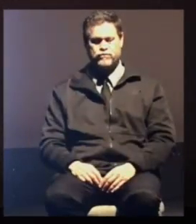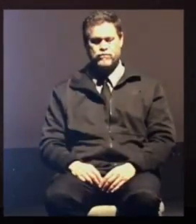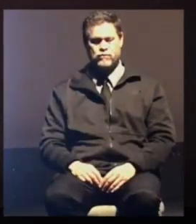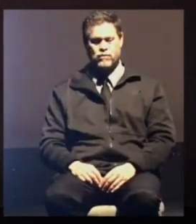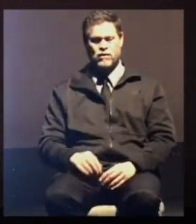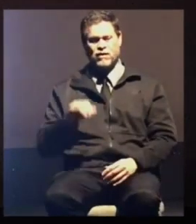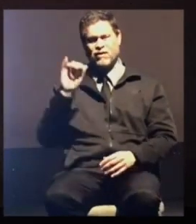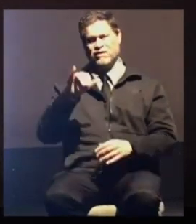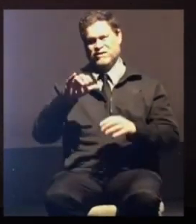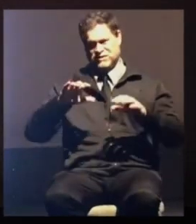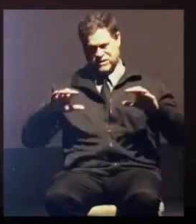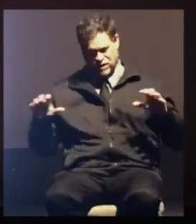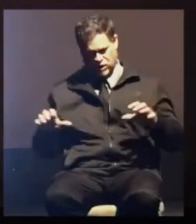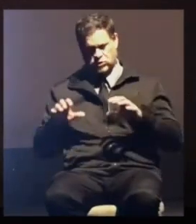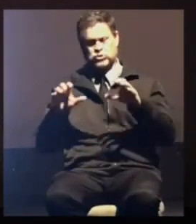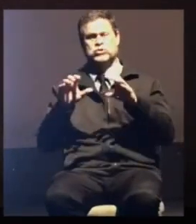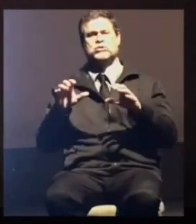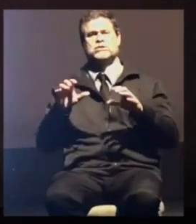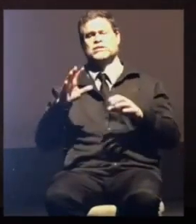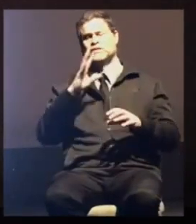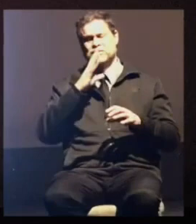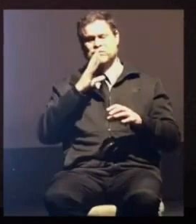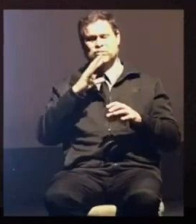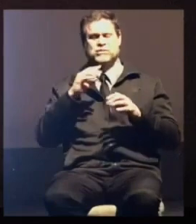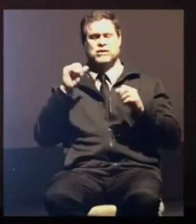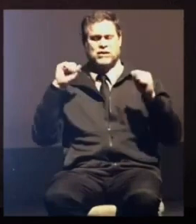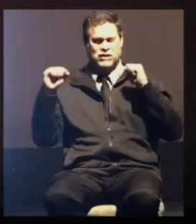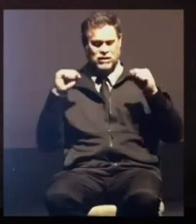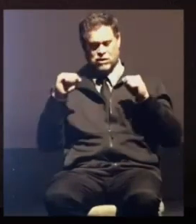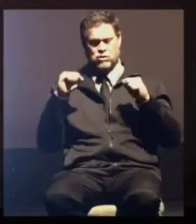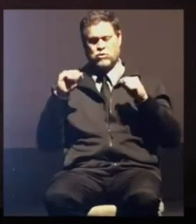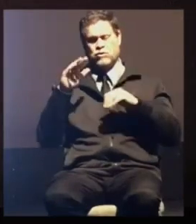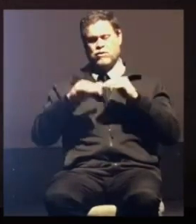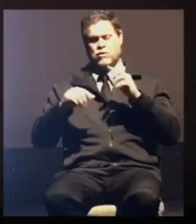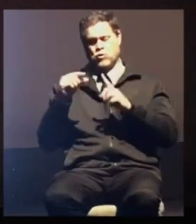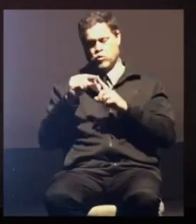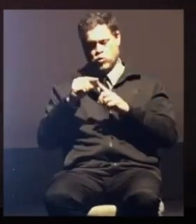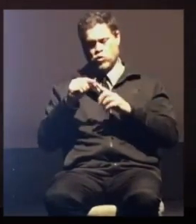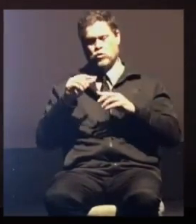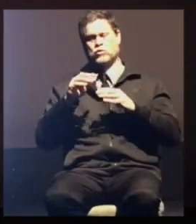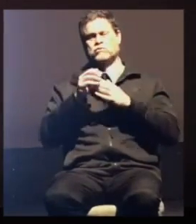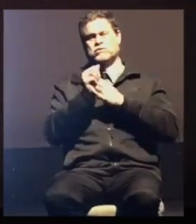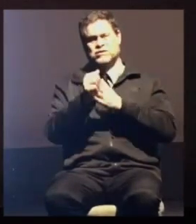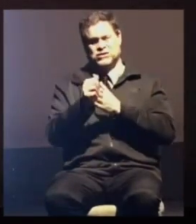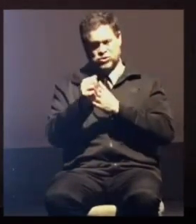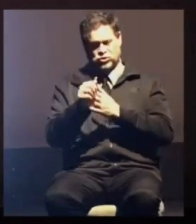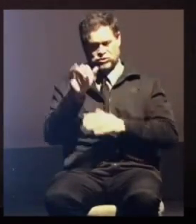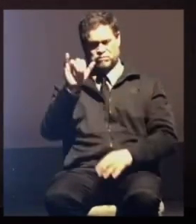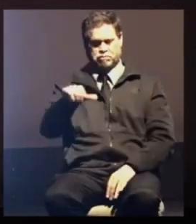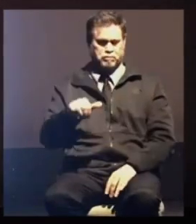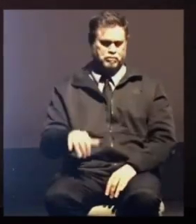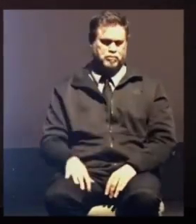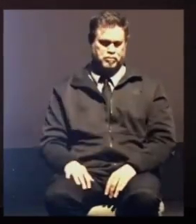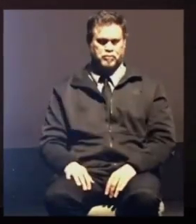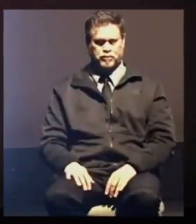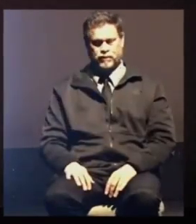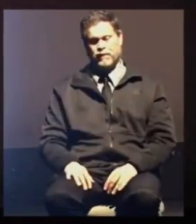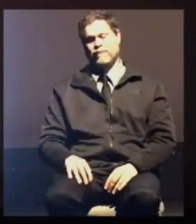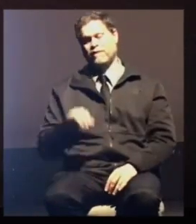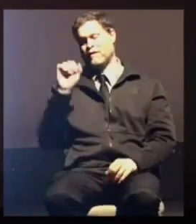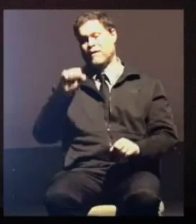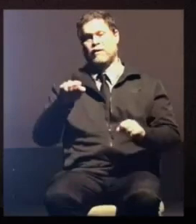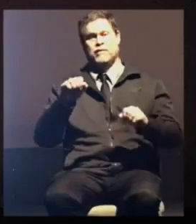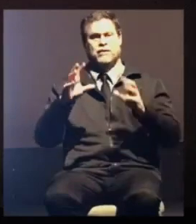That's actions speak louder than words with leadership. Actions speak louder than words. And it can be